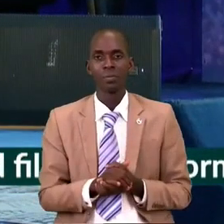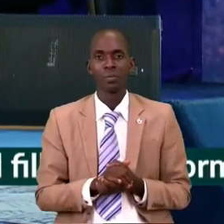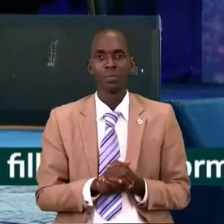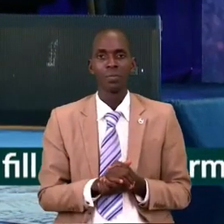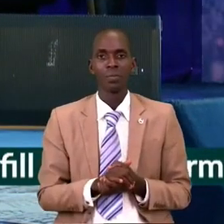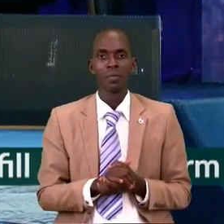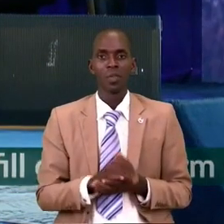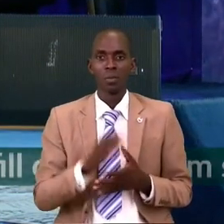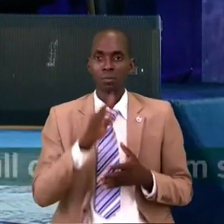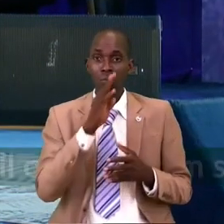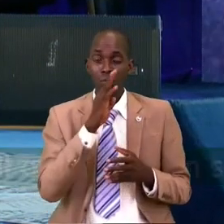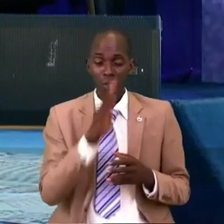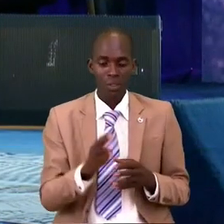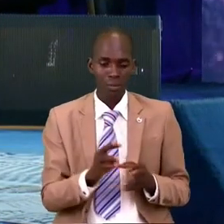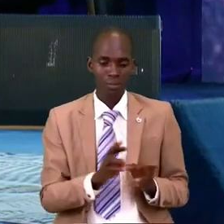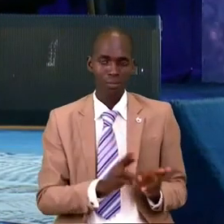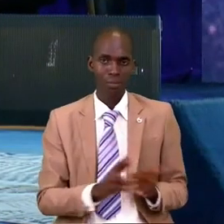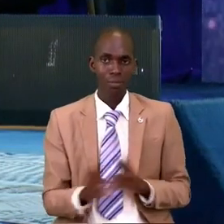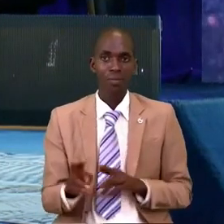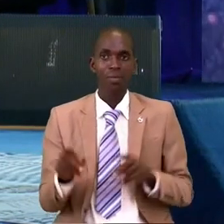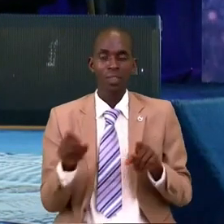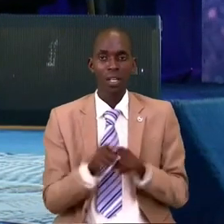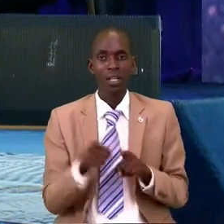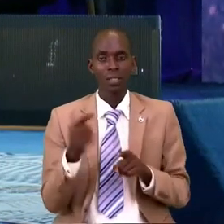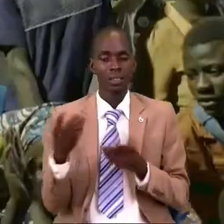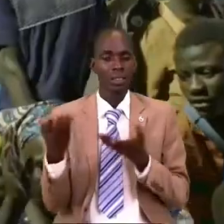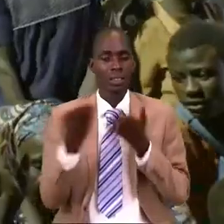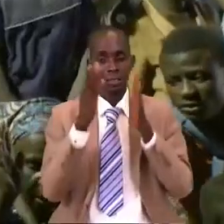you, Pastor. Praise the Lord.